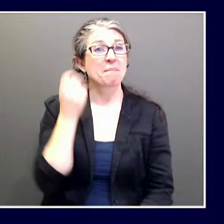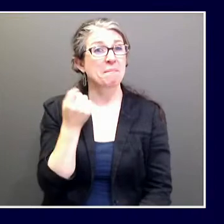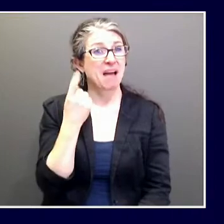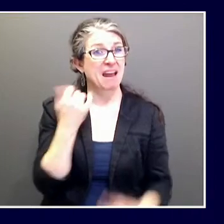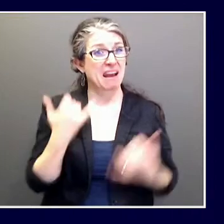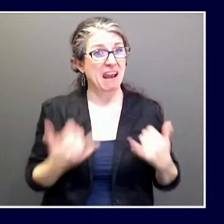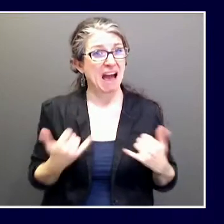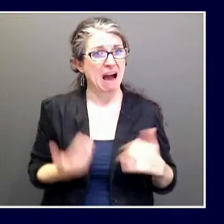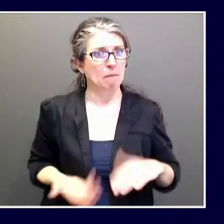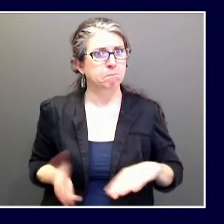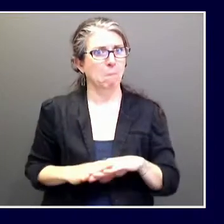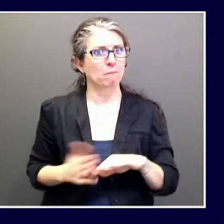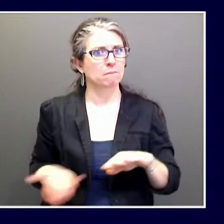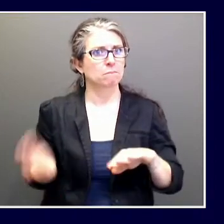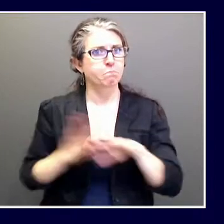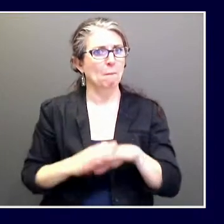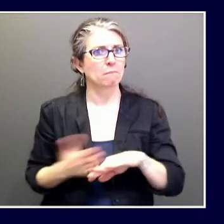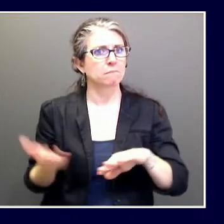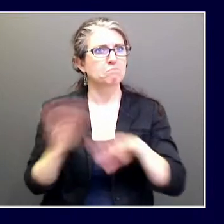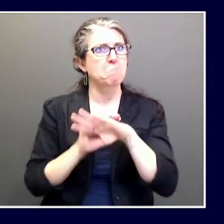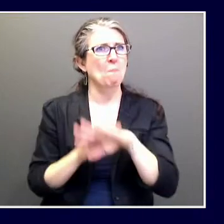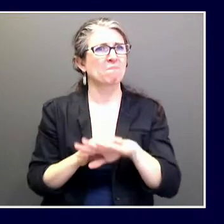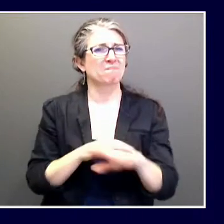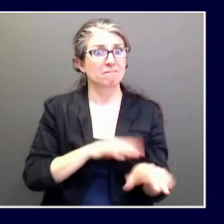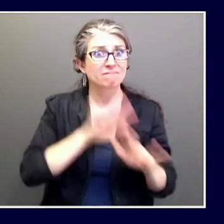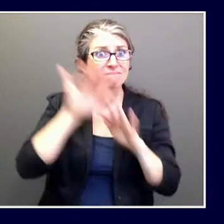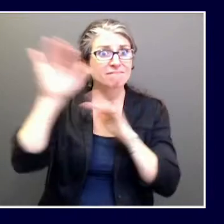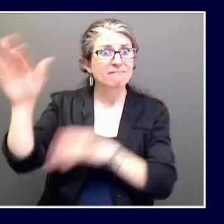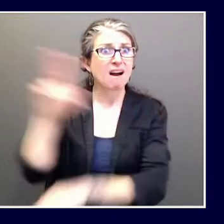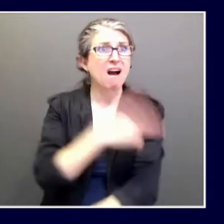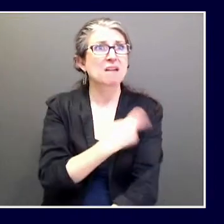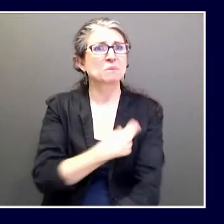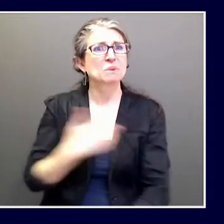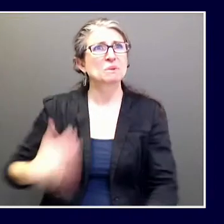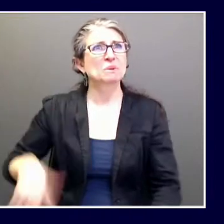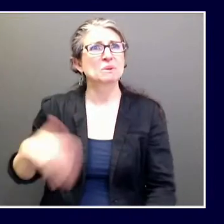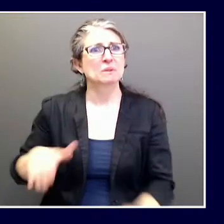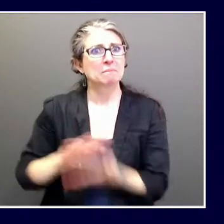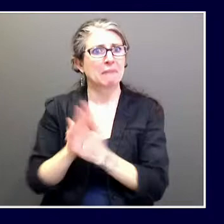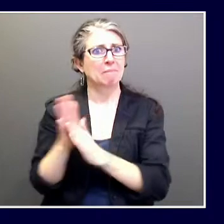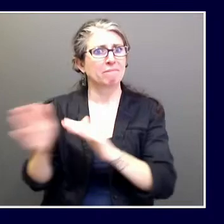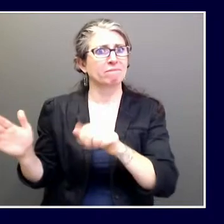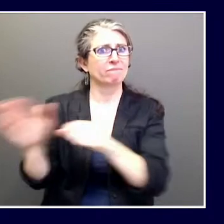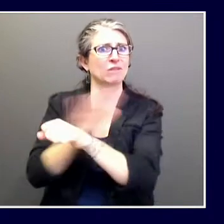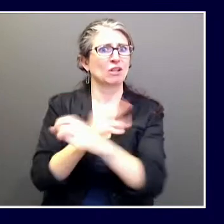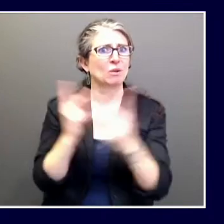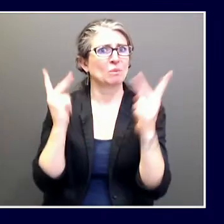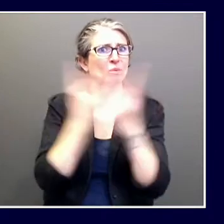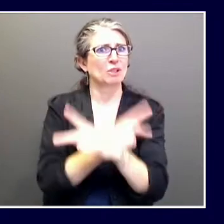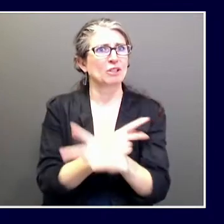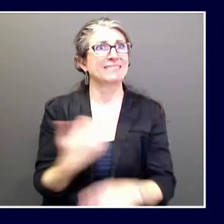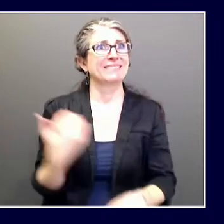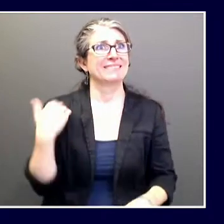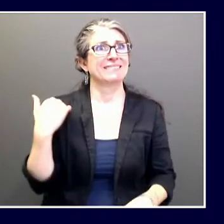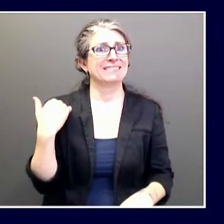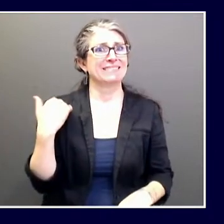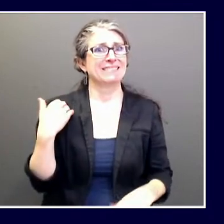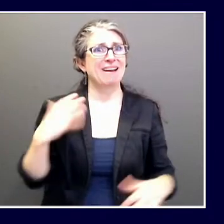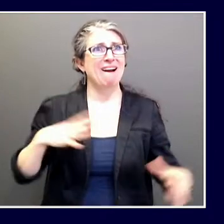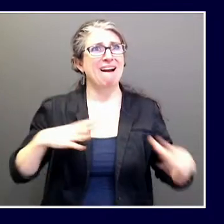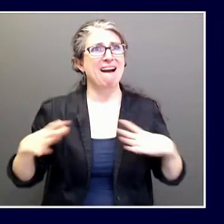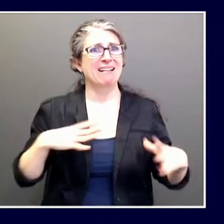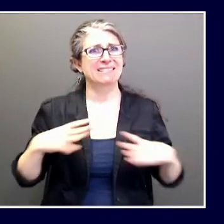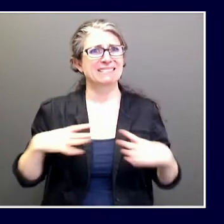cases, and everybody's saying it's going to get worse into the holidays, why not? Why not do anything else? Sure. And I do want to